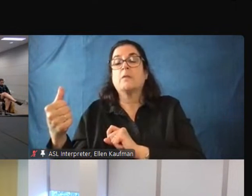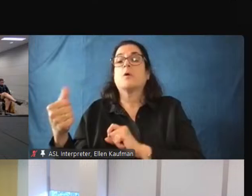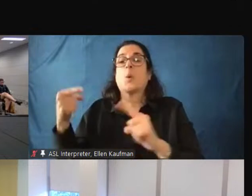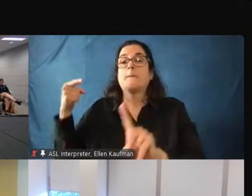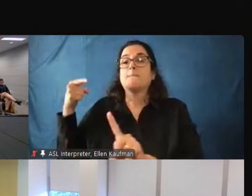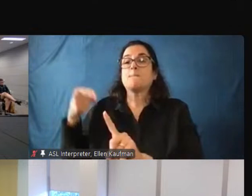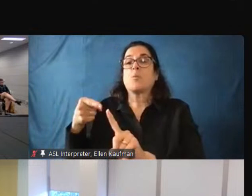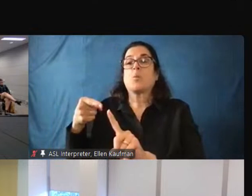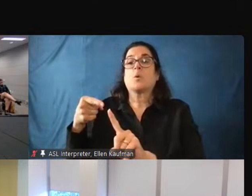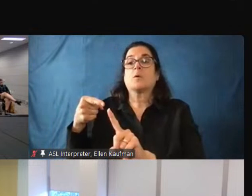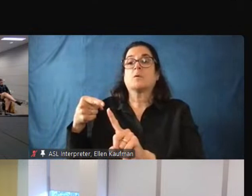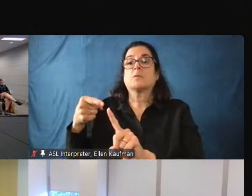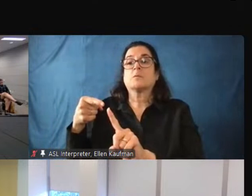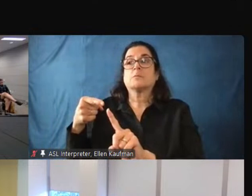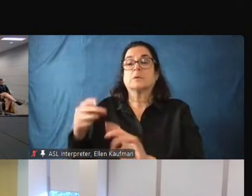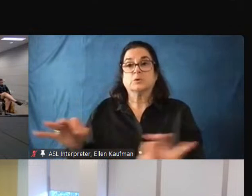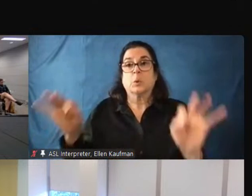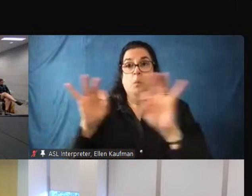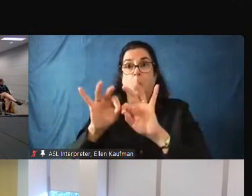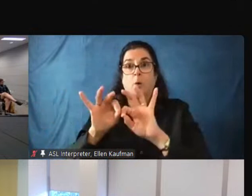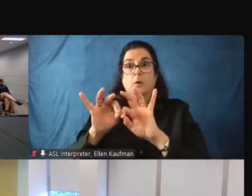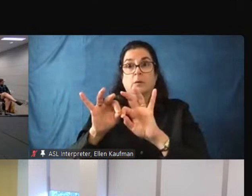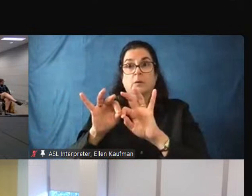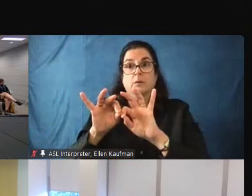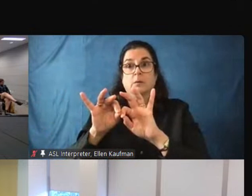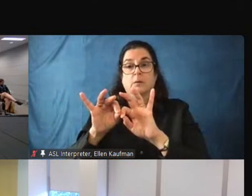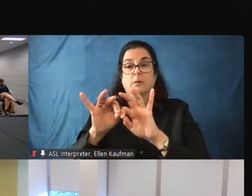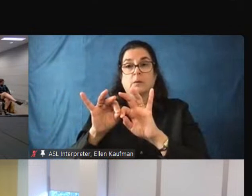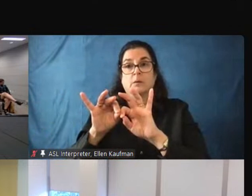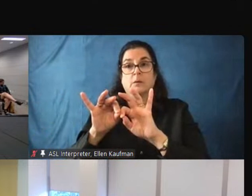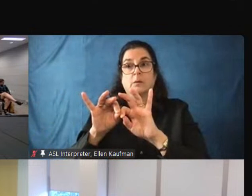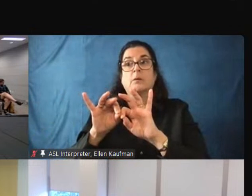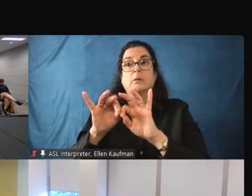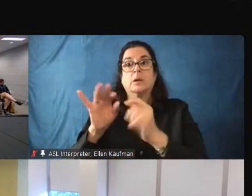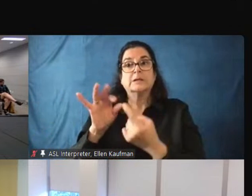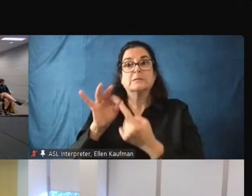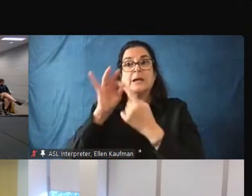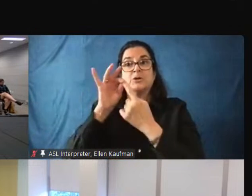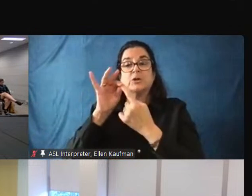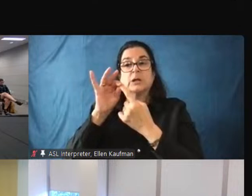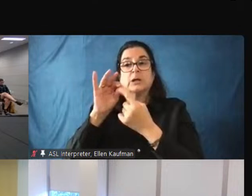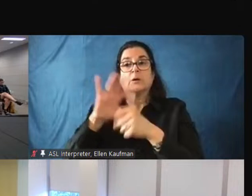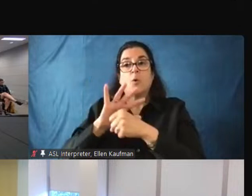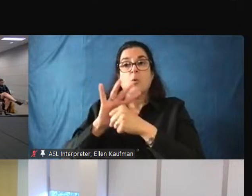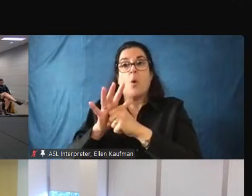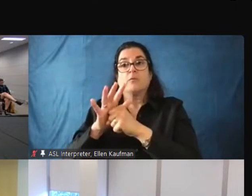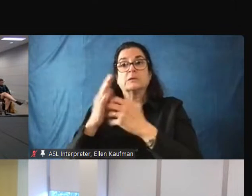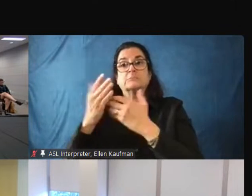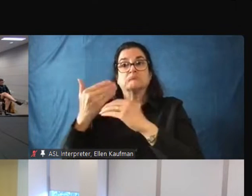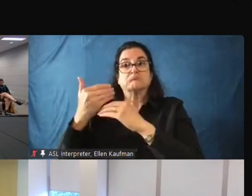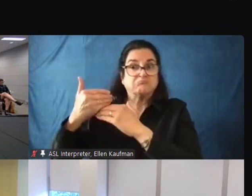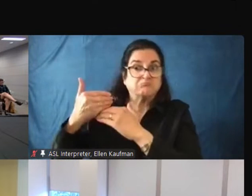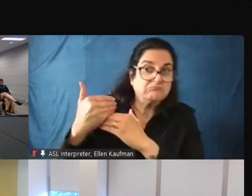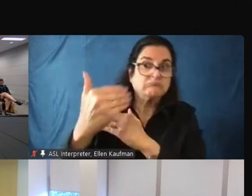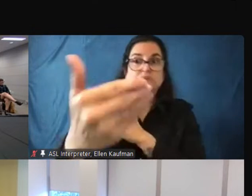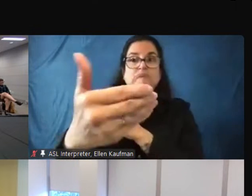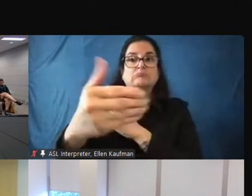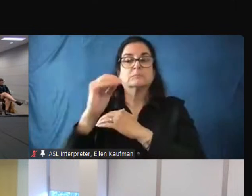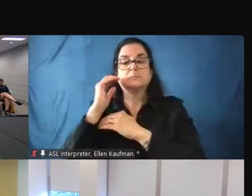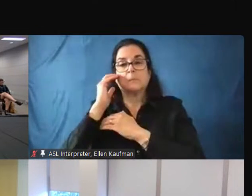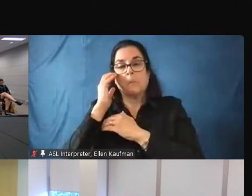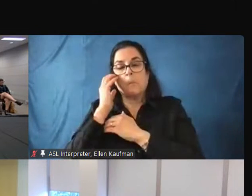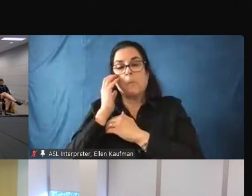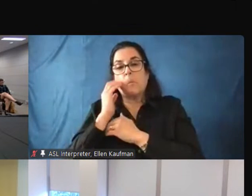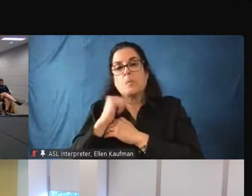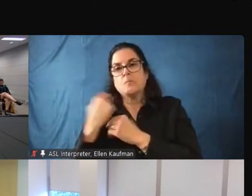think it's an important one, particularly in a post-pandemic environment, is broadening the definition of what